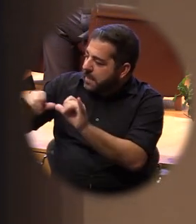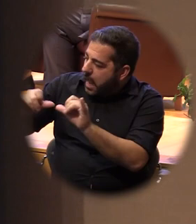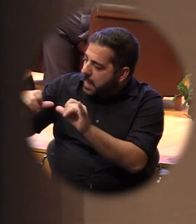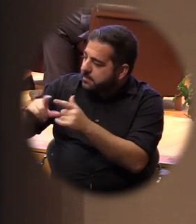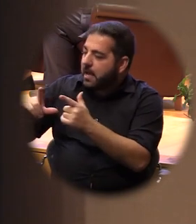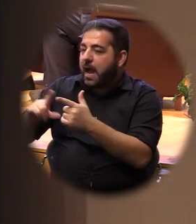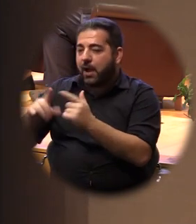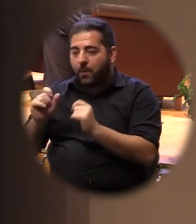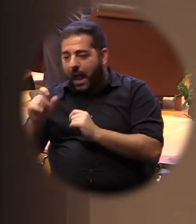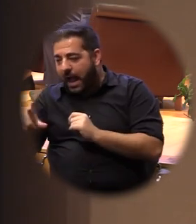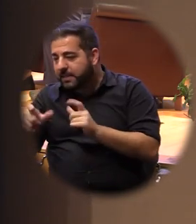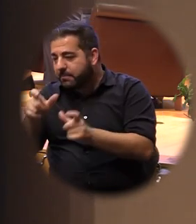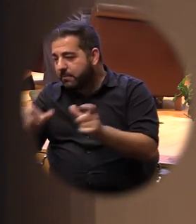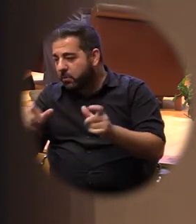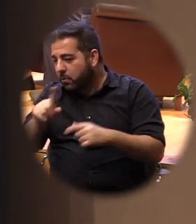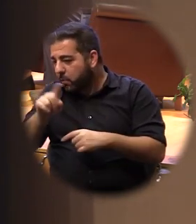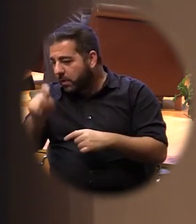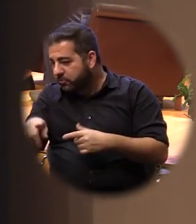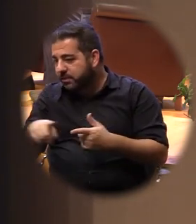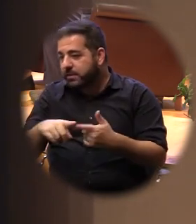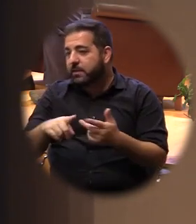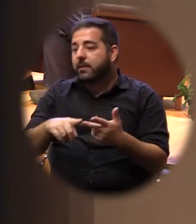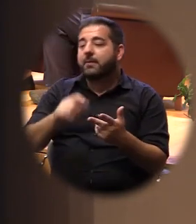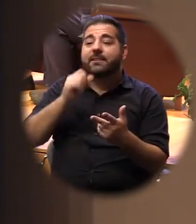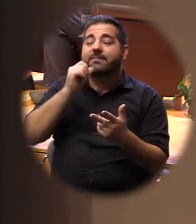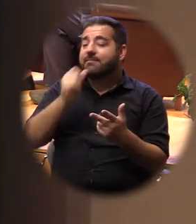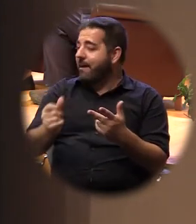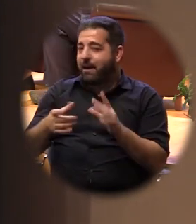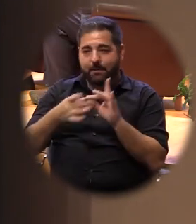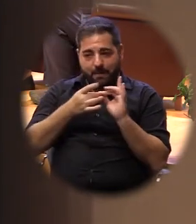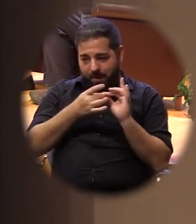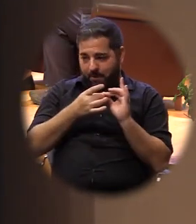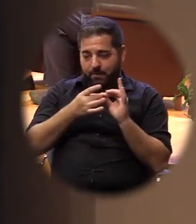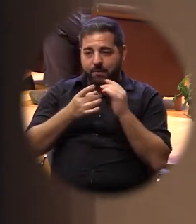how you ask people questions, but it isn't about coming in